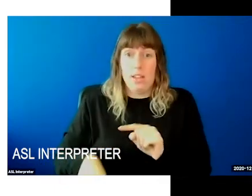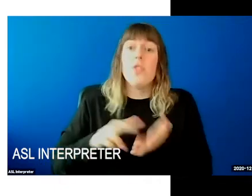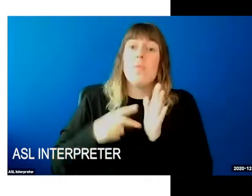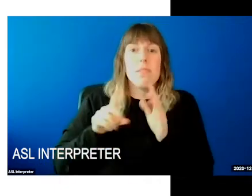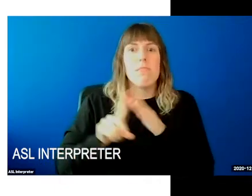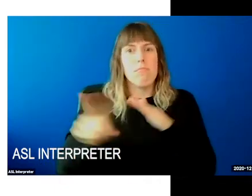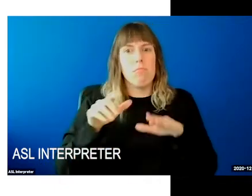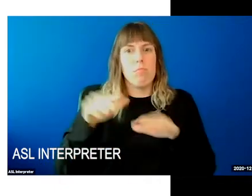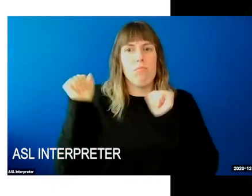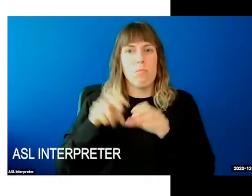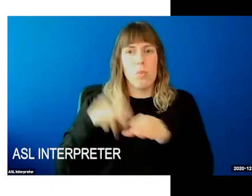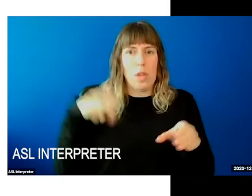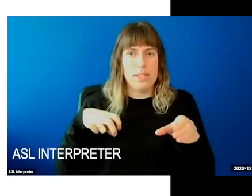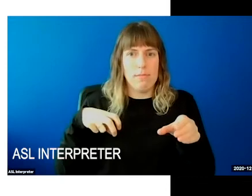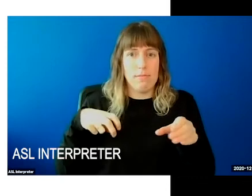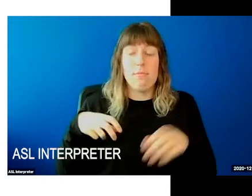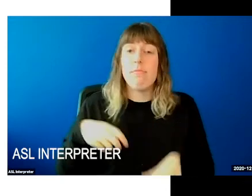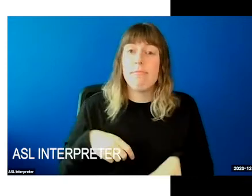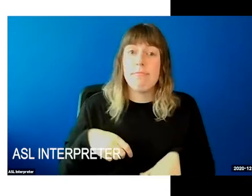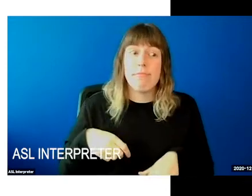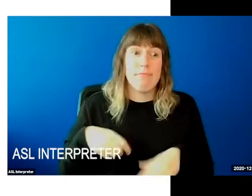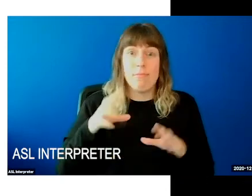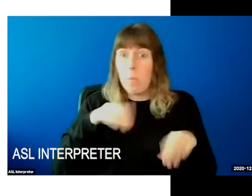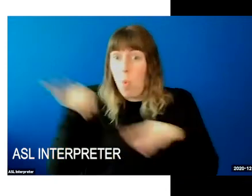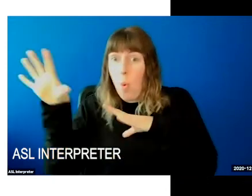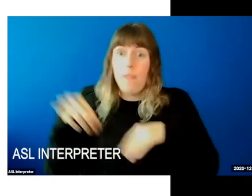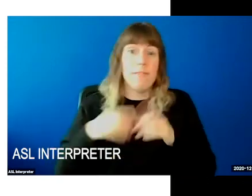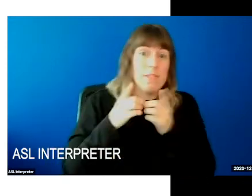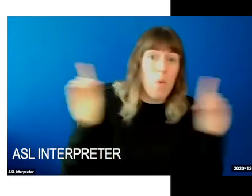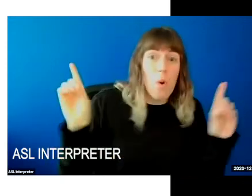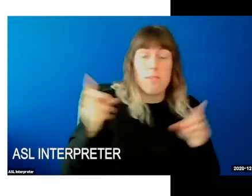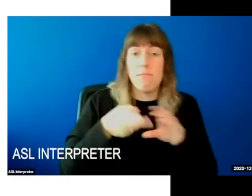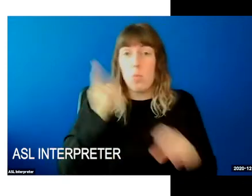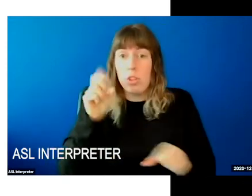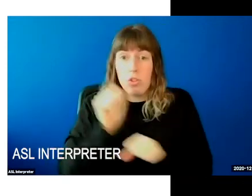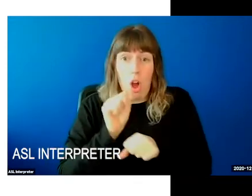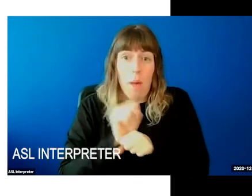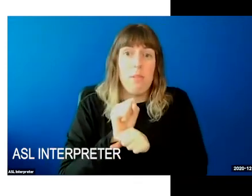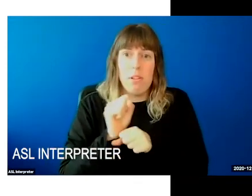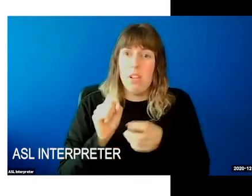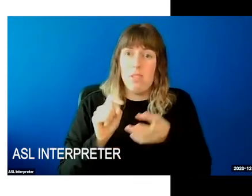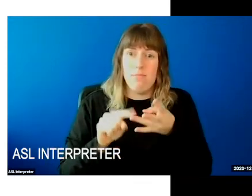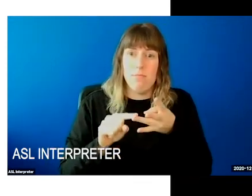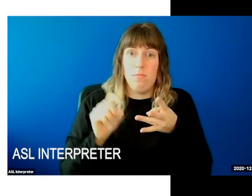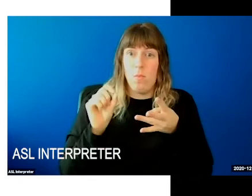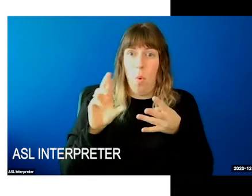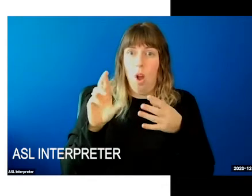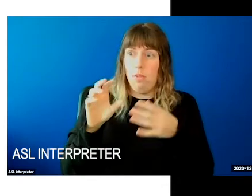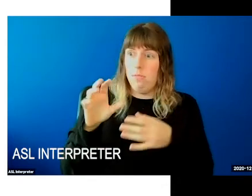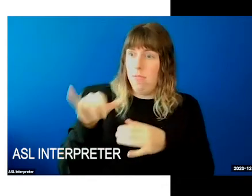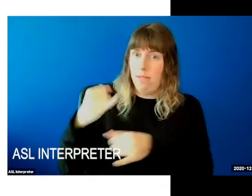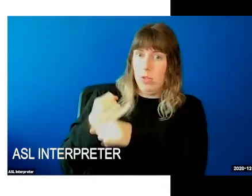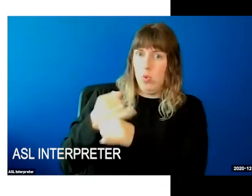quit. I either emigrate or quit my job or get a divorce or walk out of the